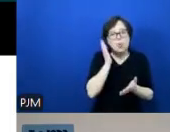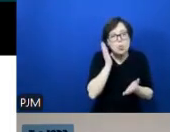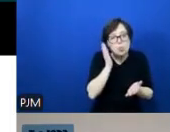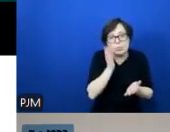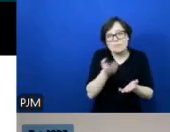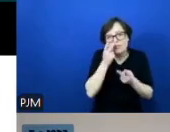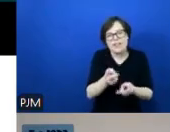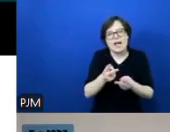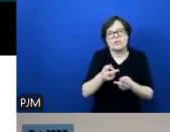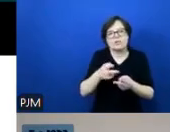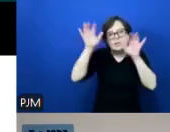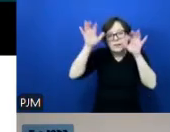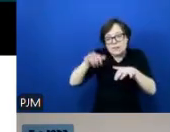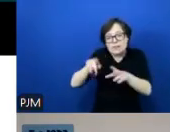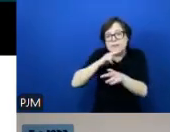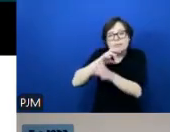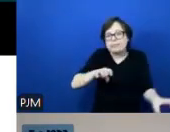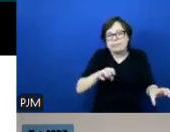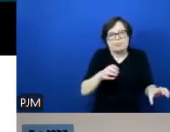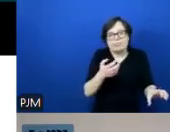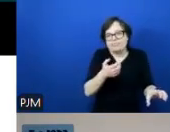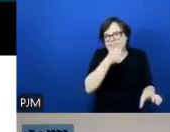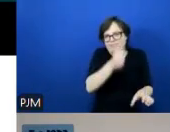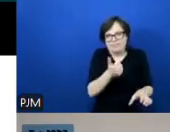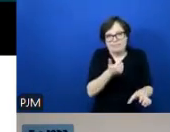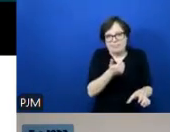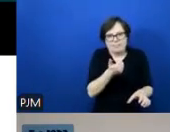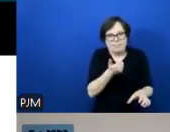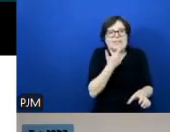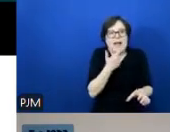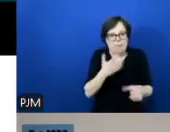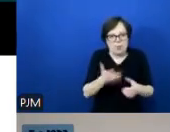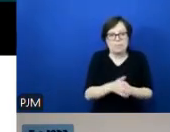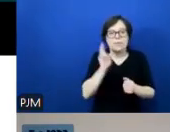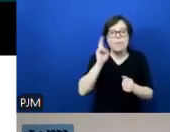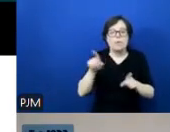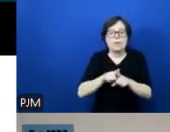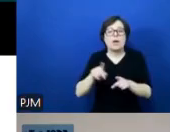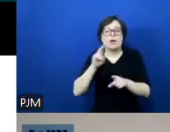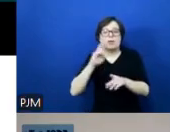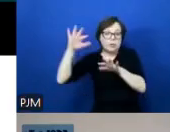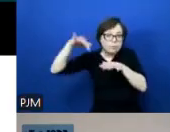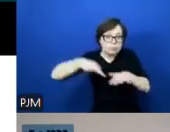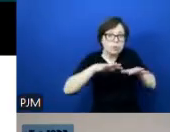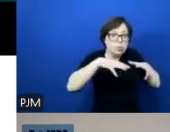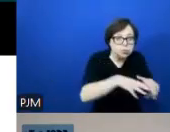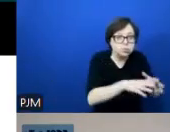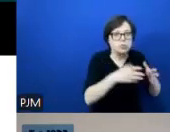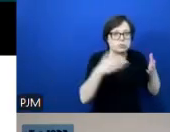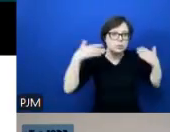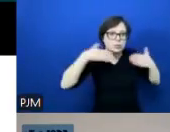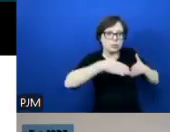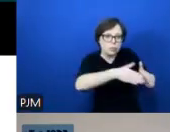handle the pressure from the very beginning. Later on is the